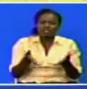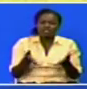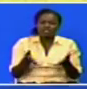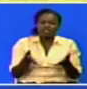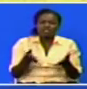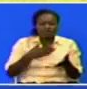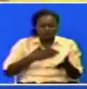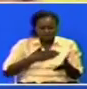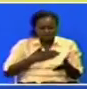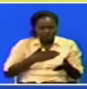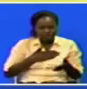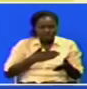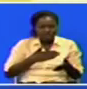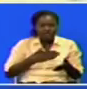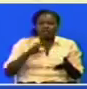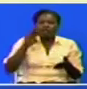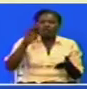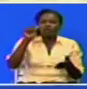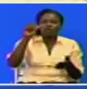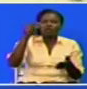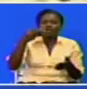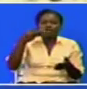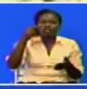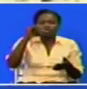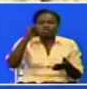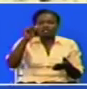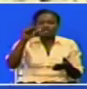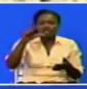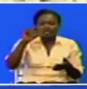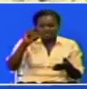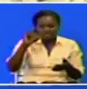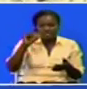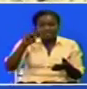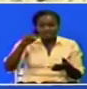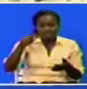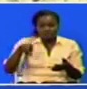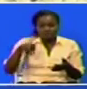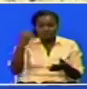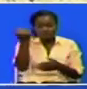is Mheshimiwa Washiali, Ben Washiali, MP for